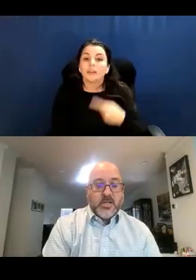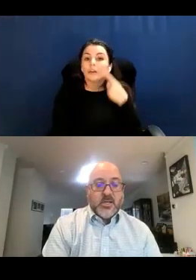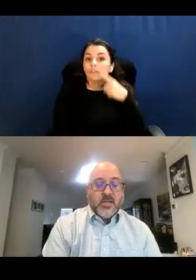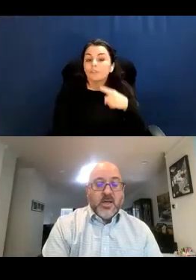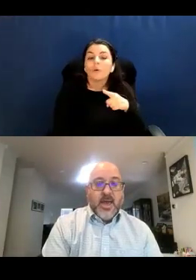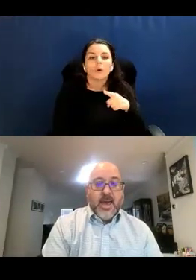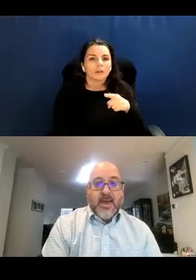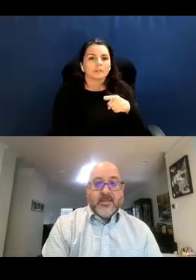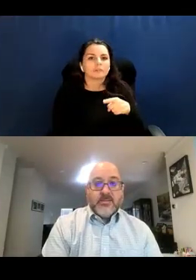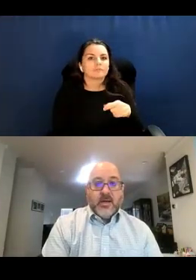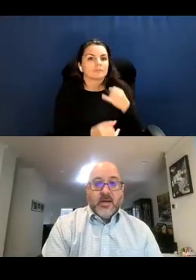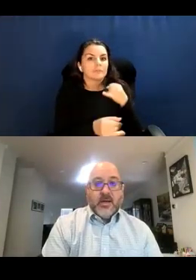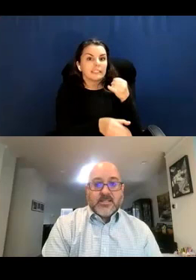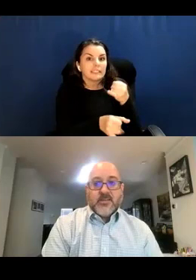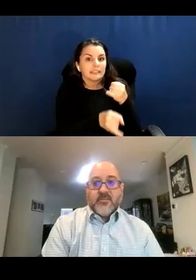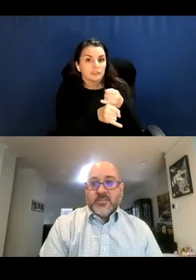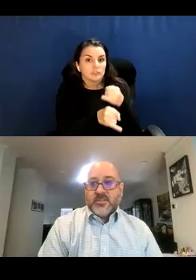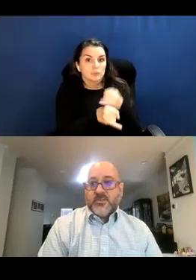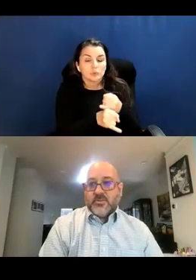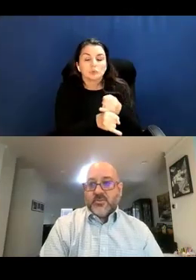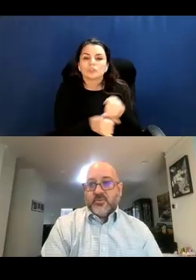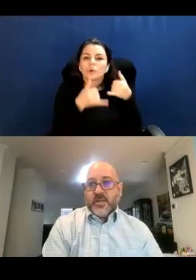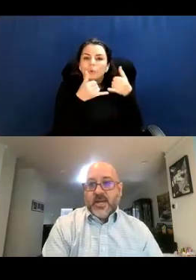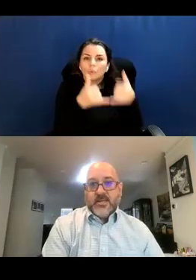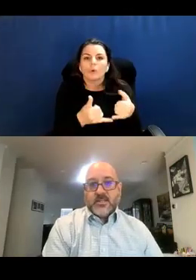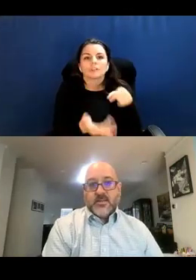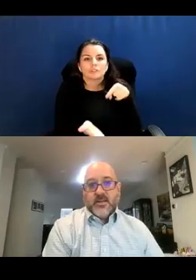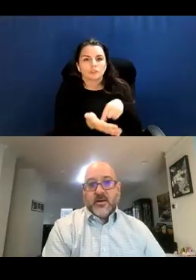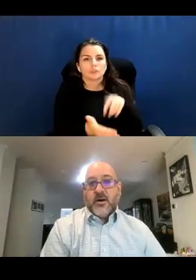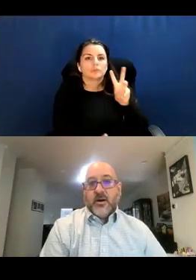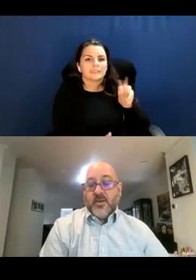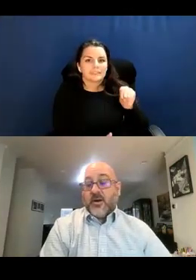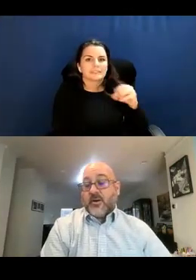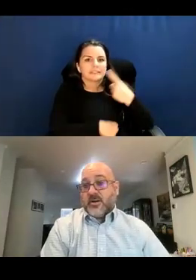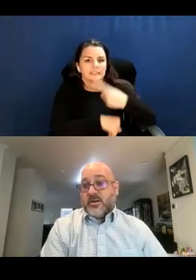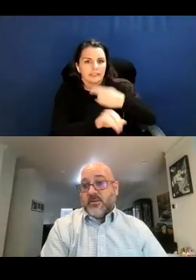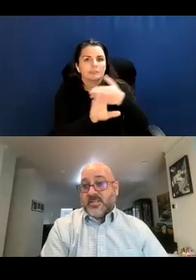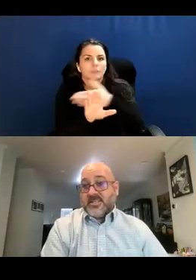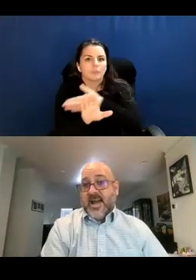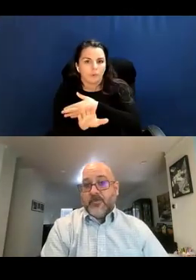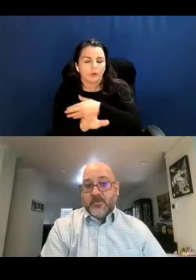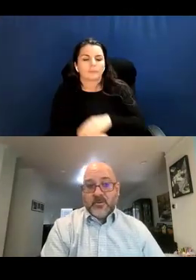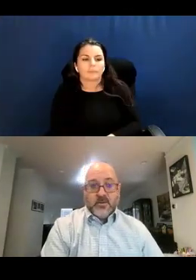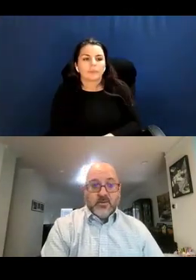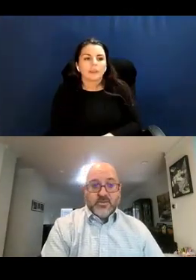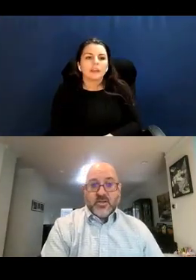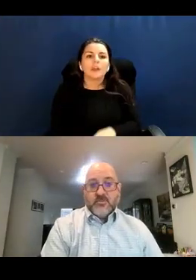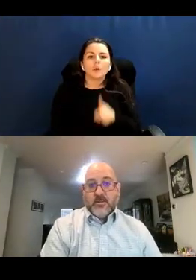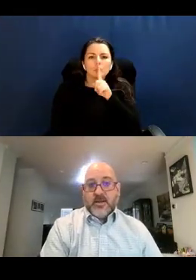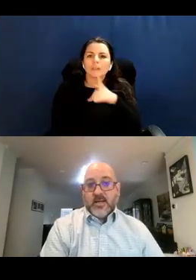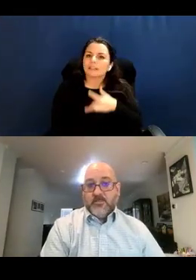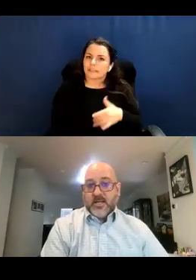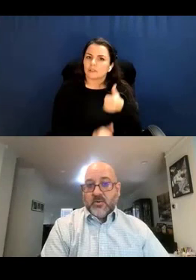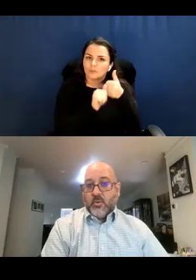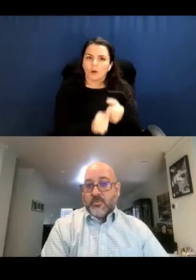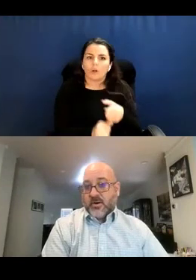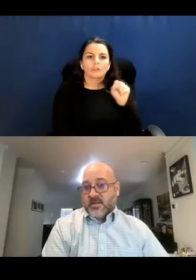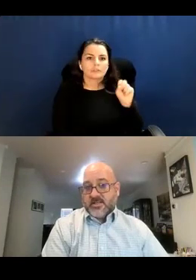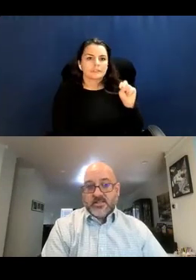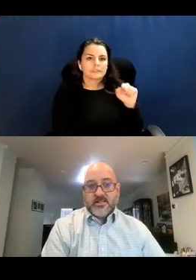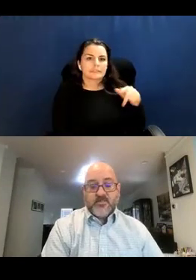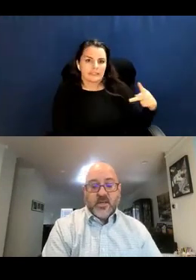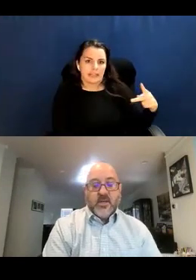awards. And except for institutional Ks, they are under the SNAP, the Streamlined Non-Competing